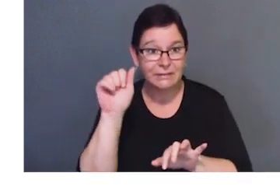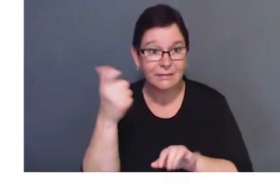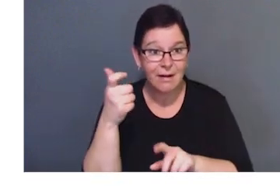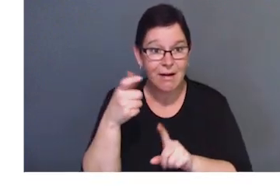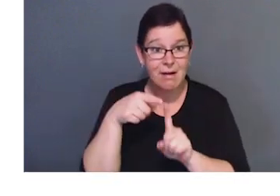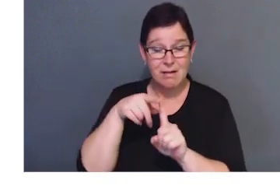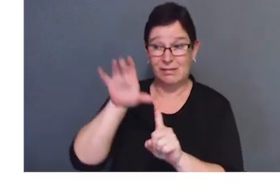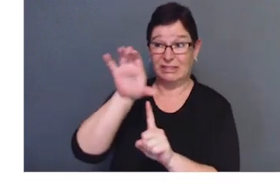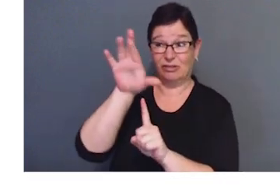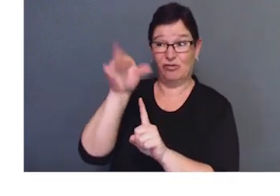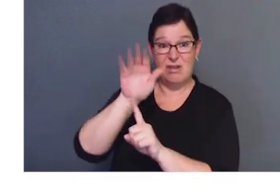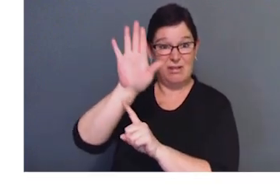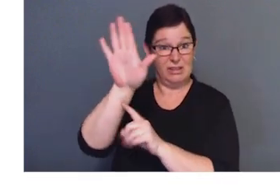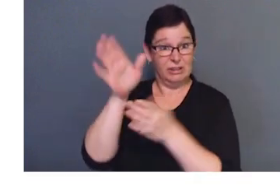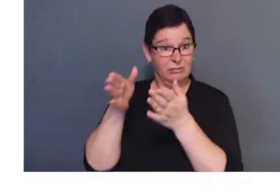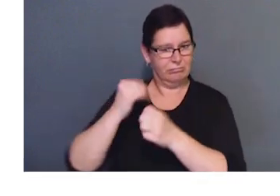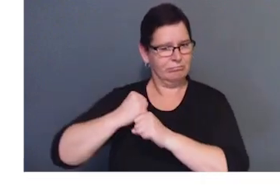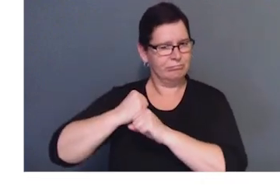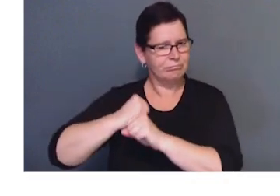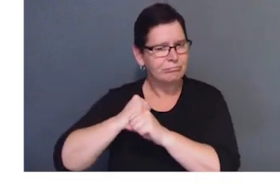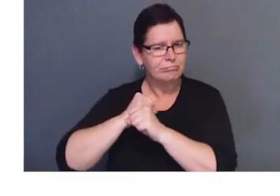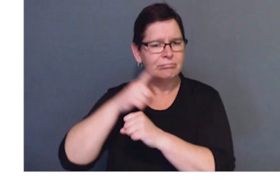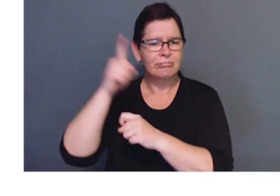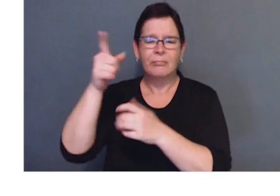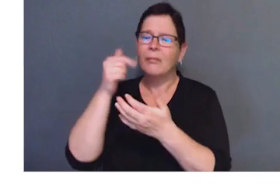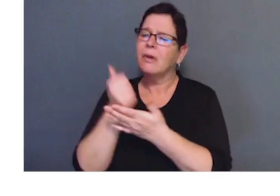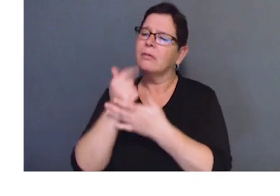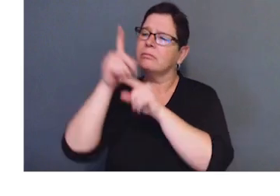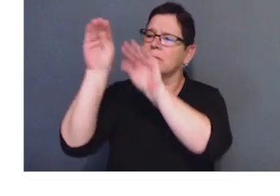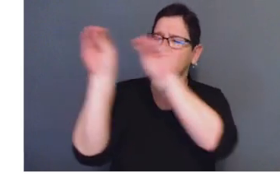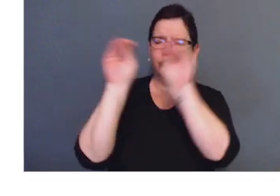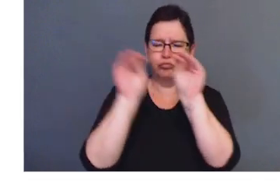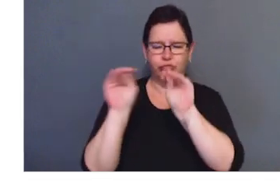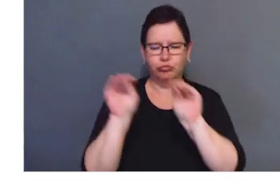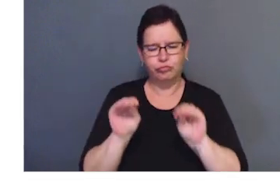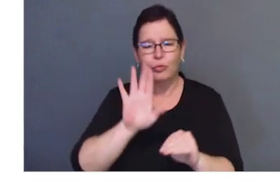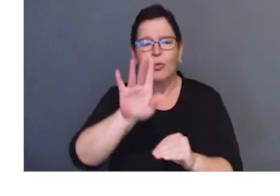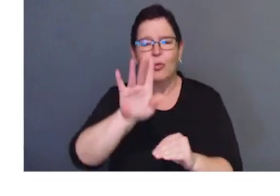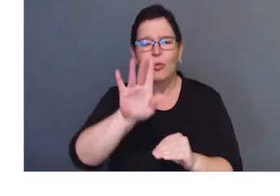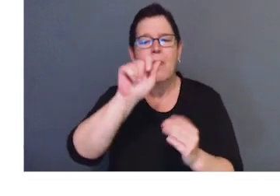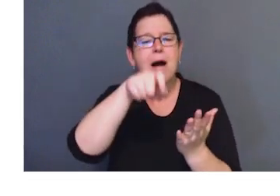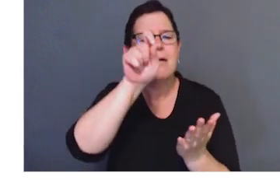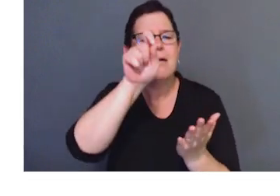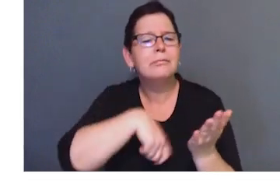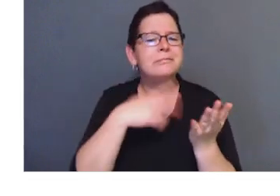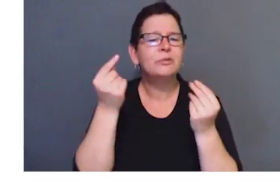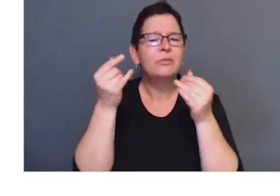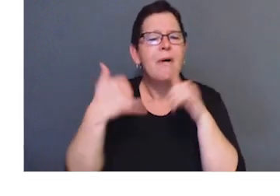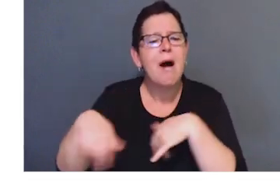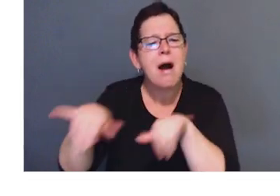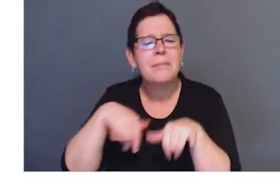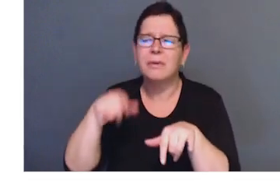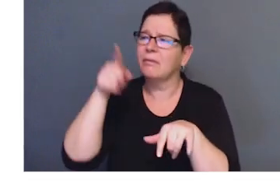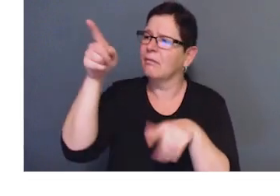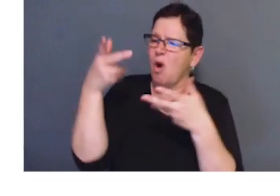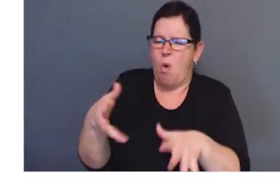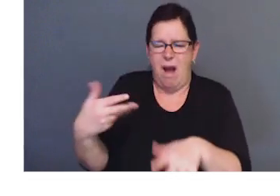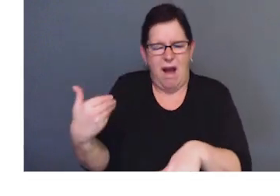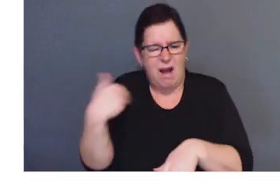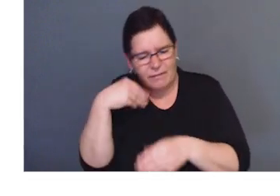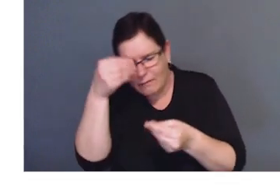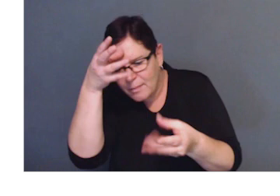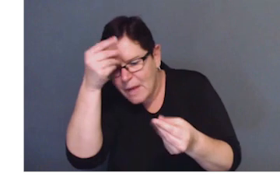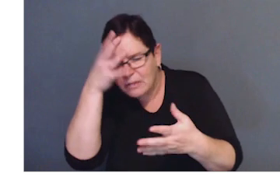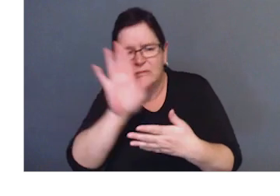with information that the CRA has available at the time of your request, making it easier to do your taxes and helping